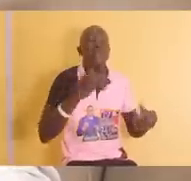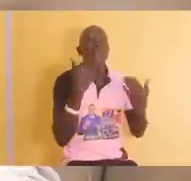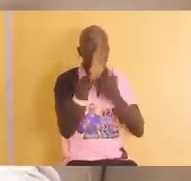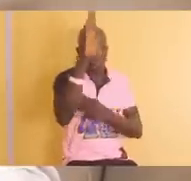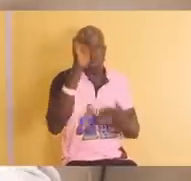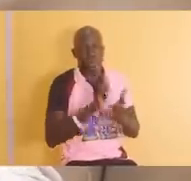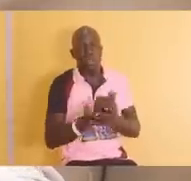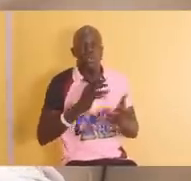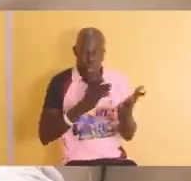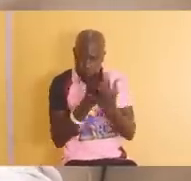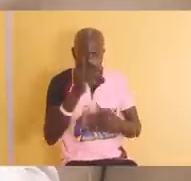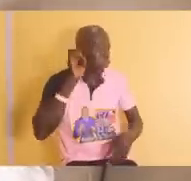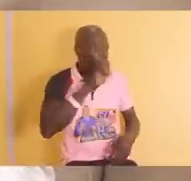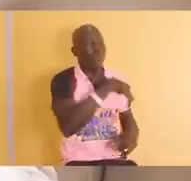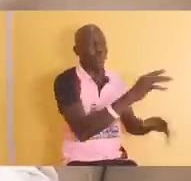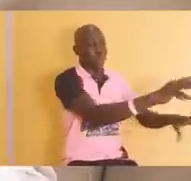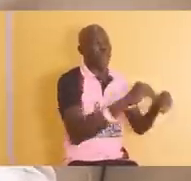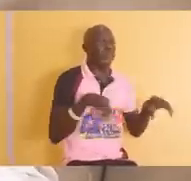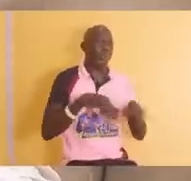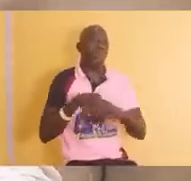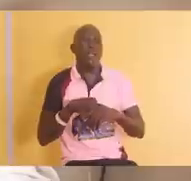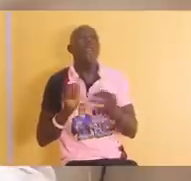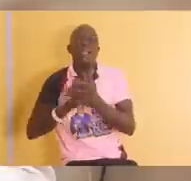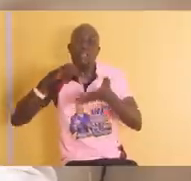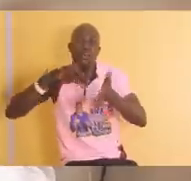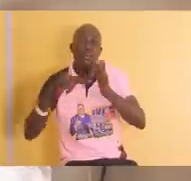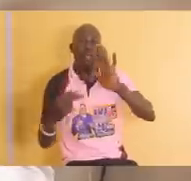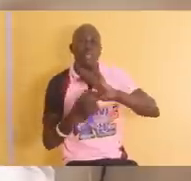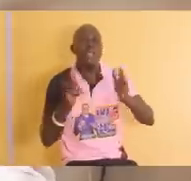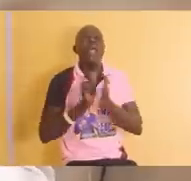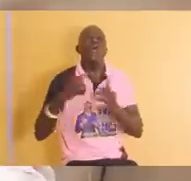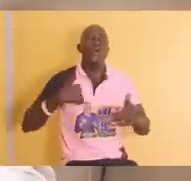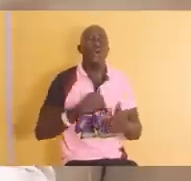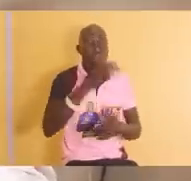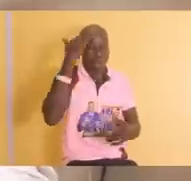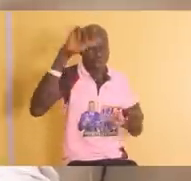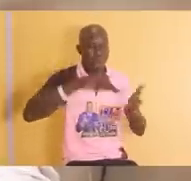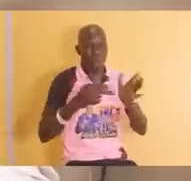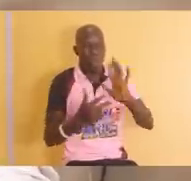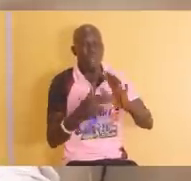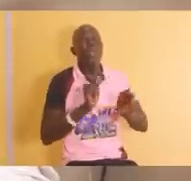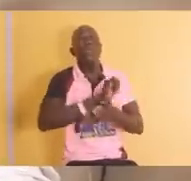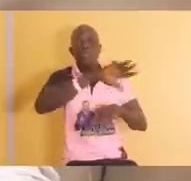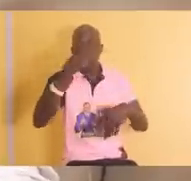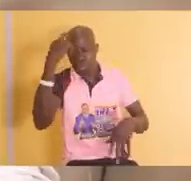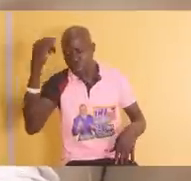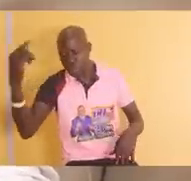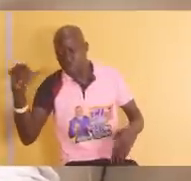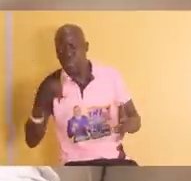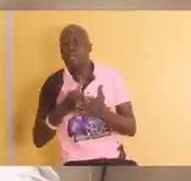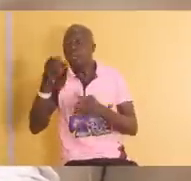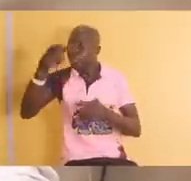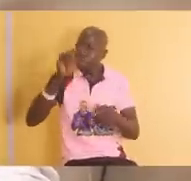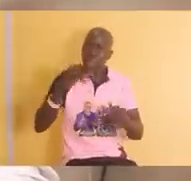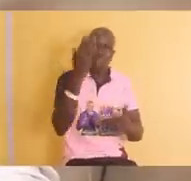seun e pa se mi lo gbe gbe yawo you will get married to me and ituma e nu awa la mo tuma la eyin le la you need